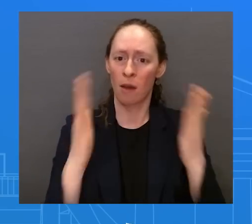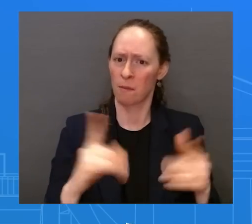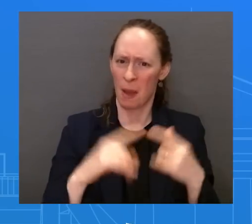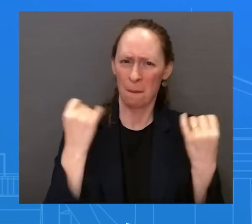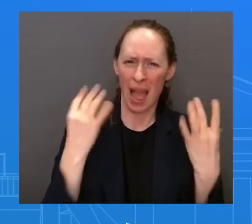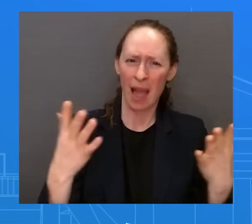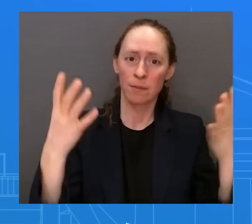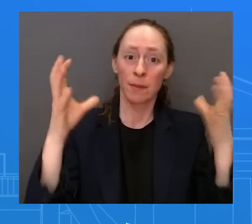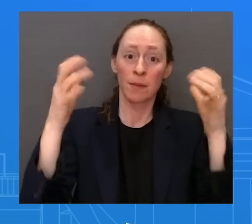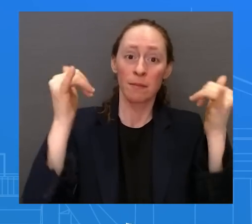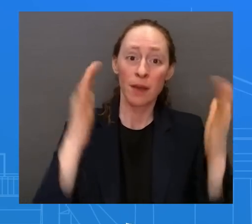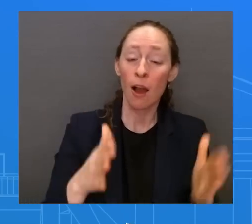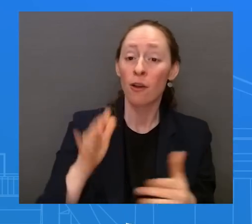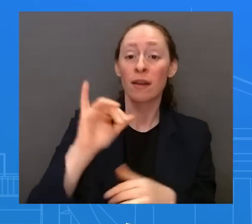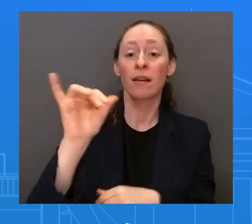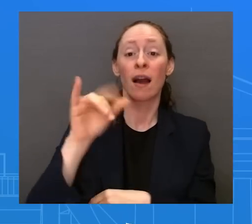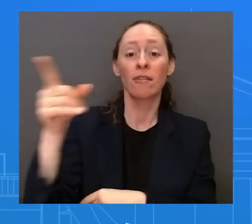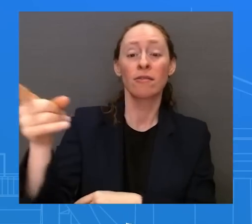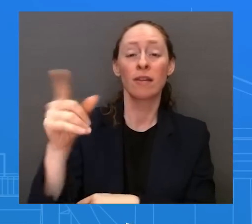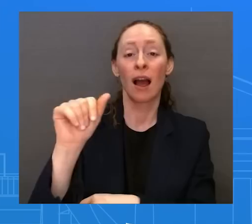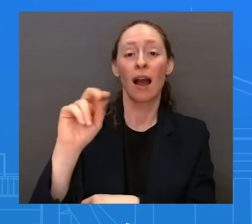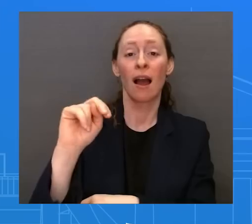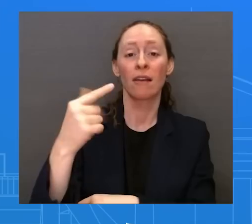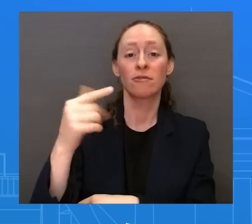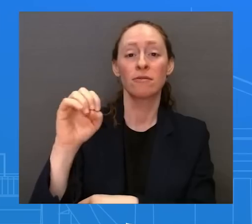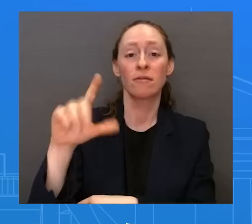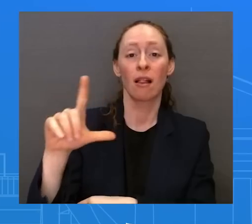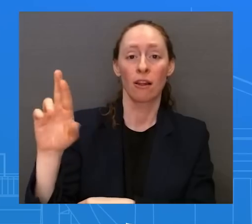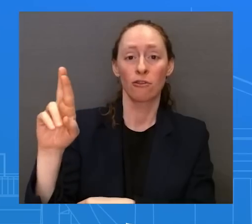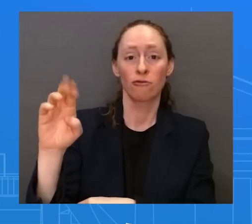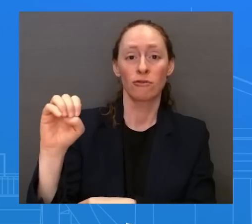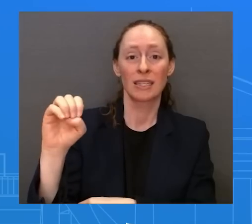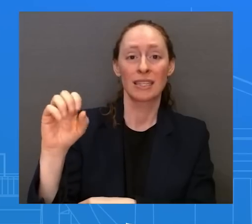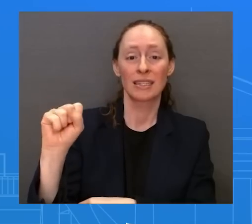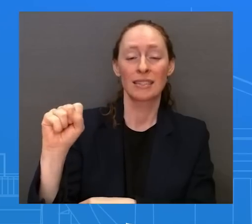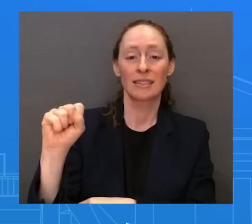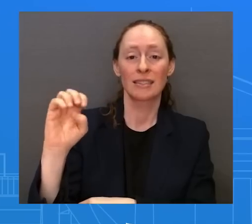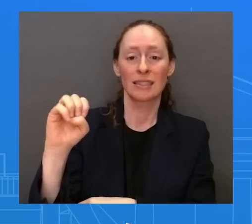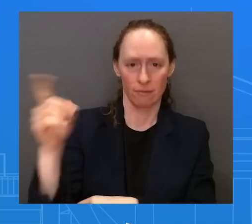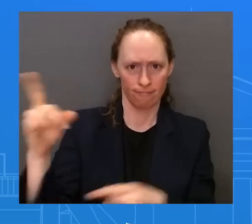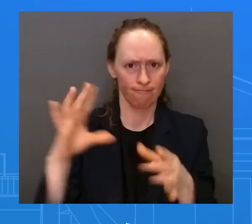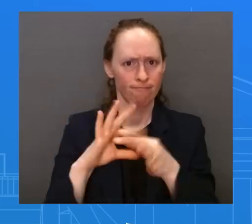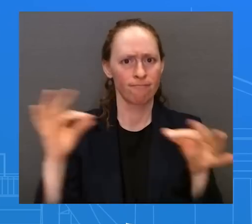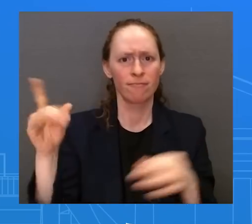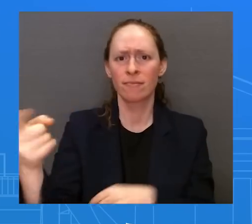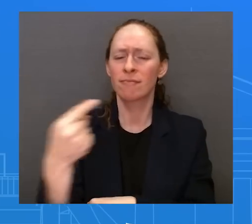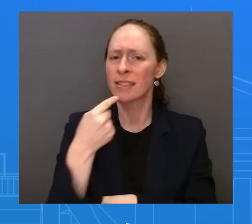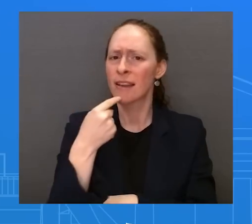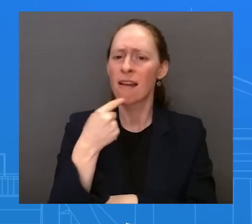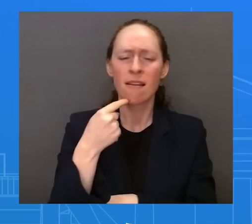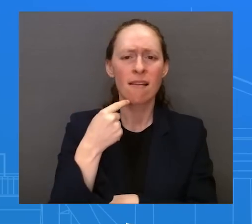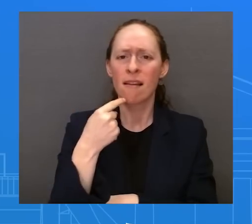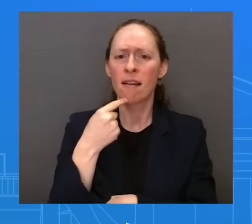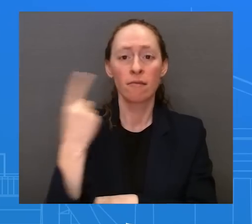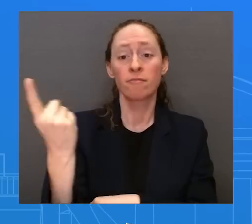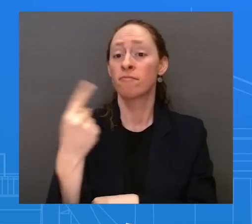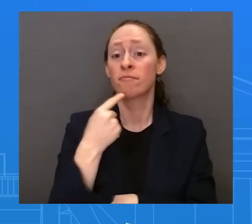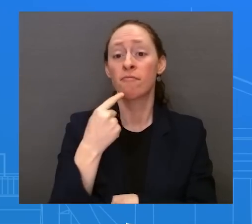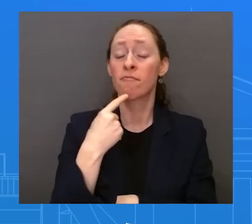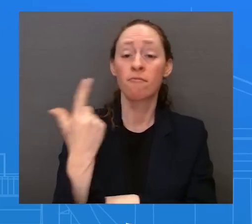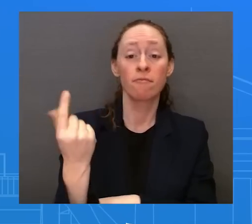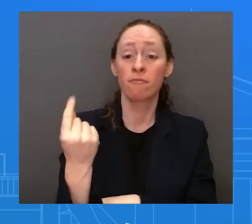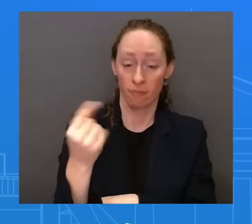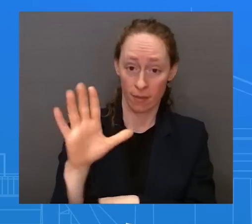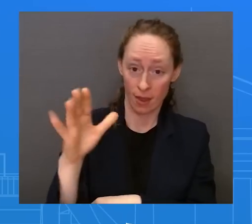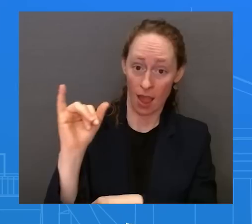what she said this week is is that the she were on the other foot of Iowa had won the first lady wouldn't have said LSU come can you